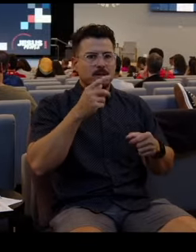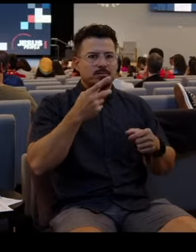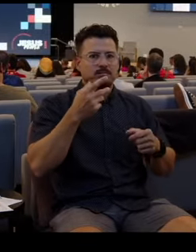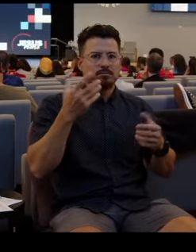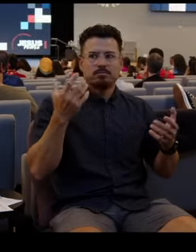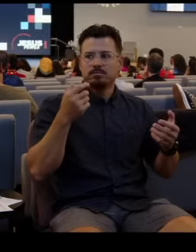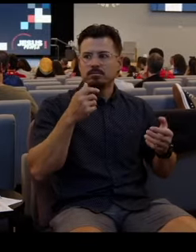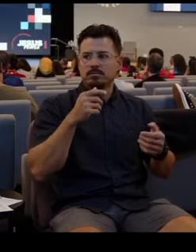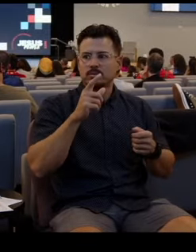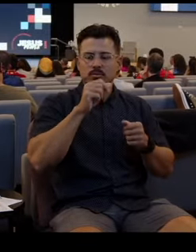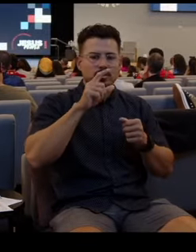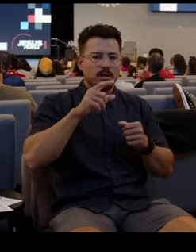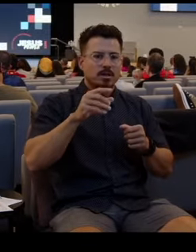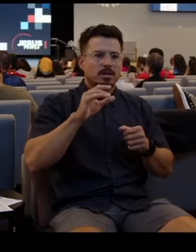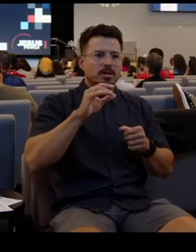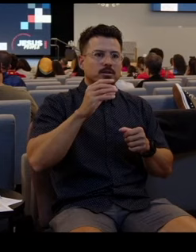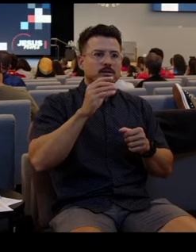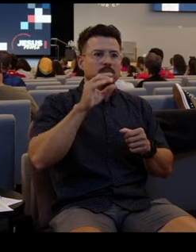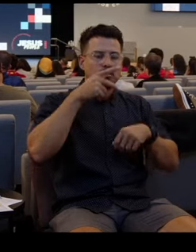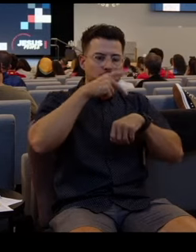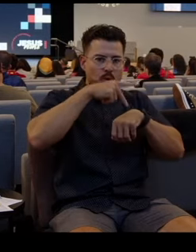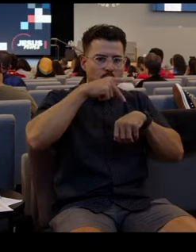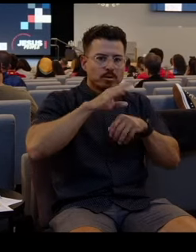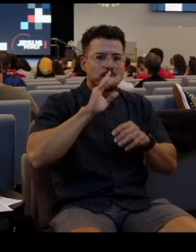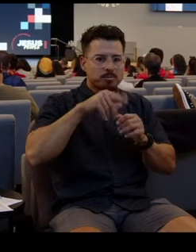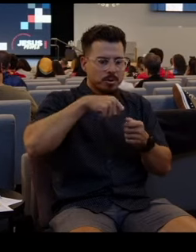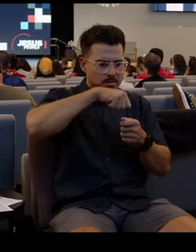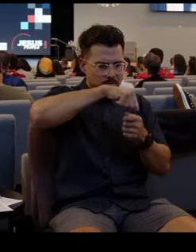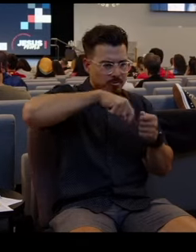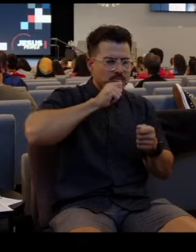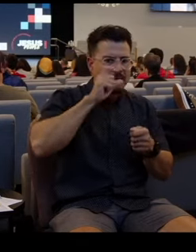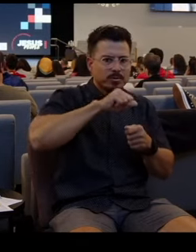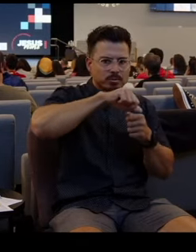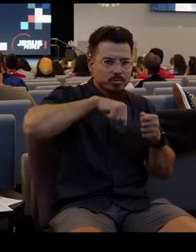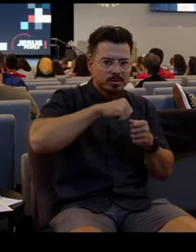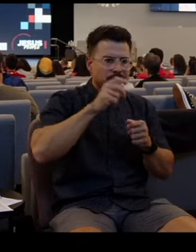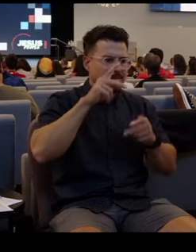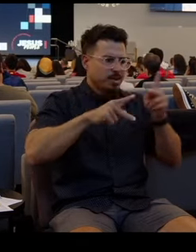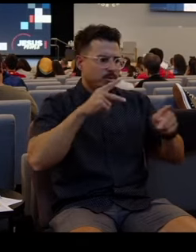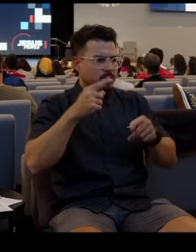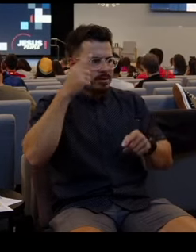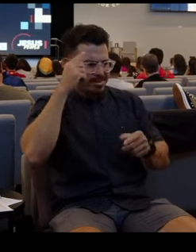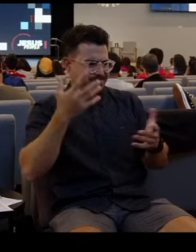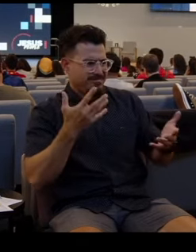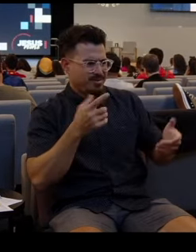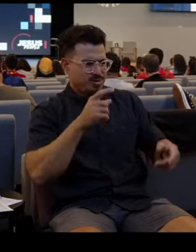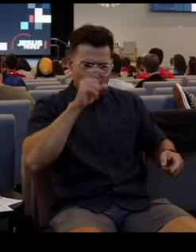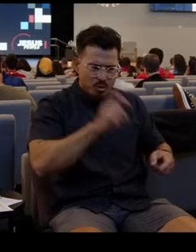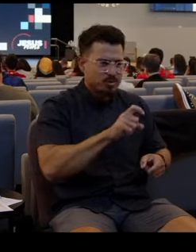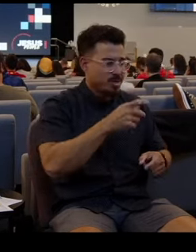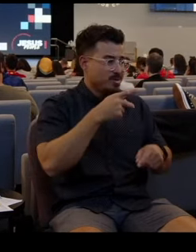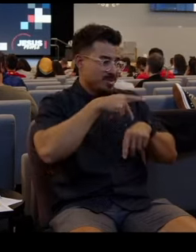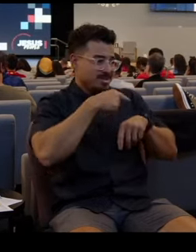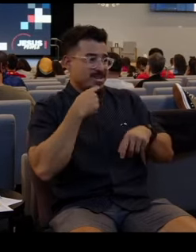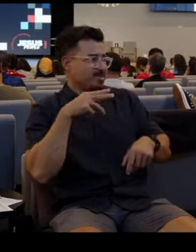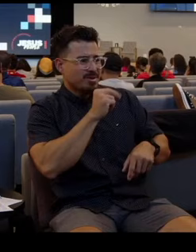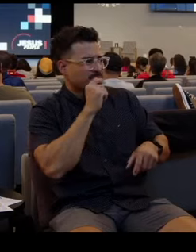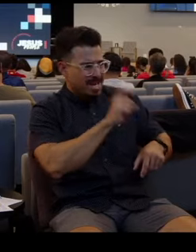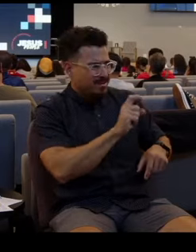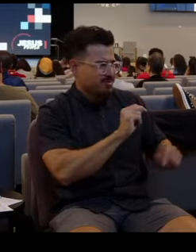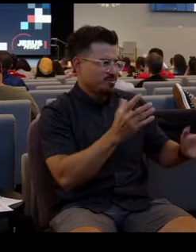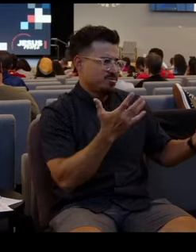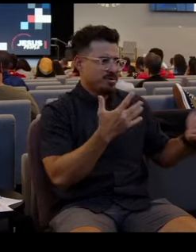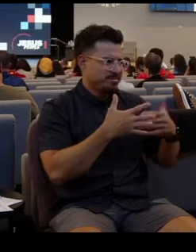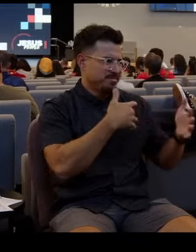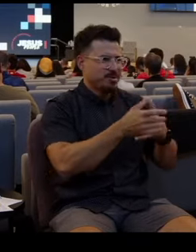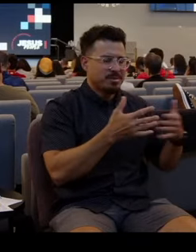Gentile converts. And there were others, they couldn't wrap their minds around that. And without going into that entire controversy,